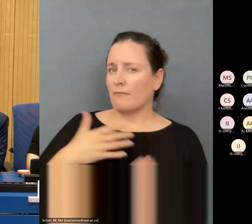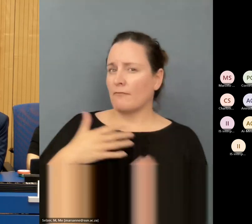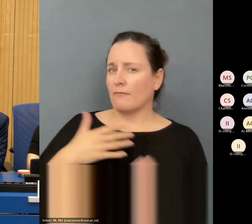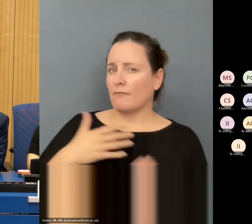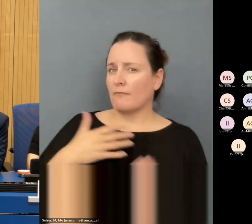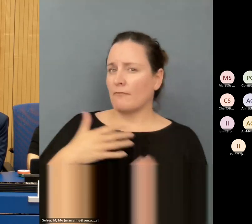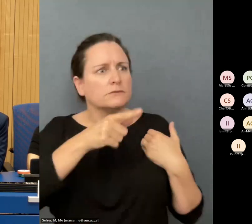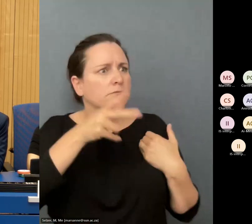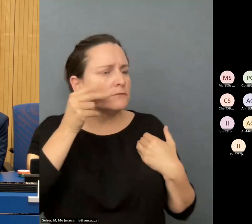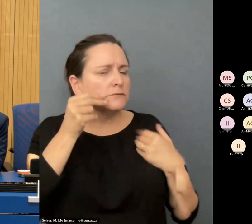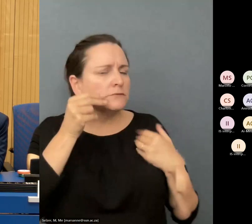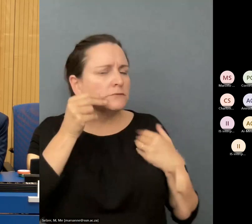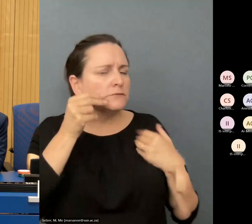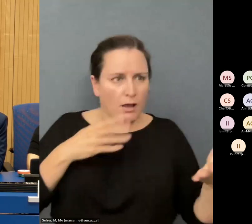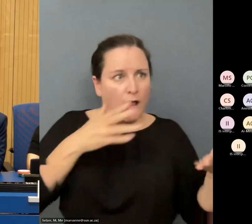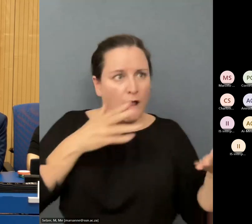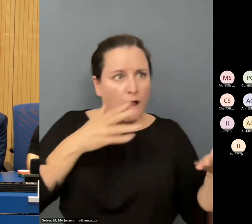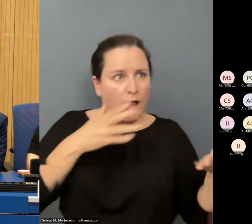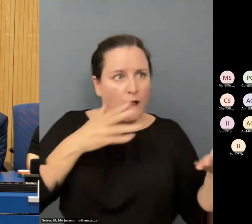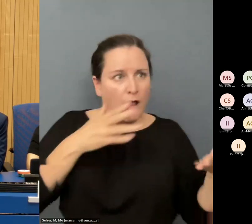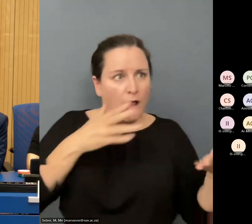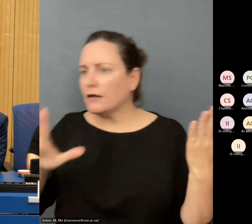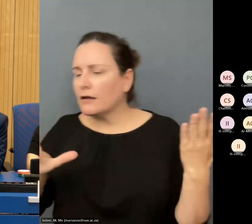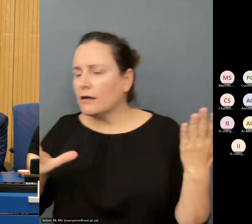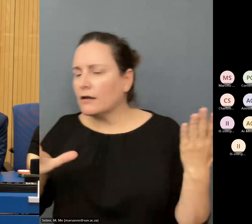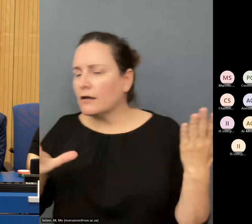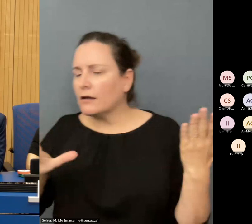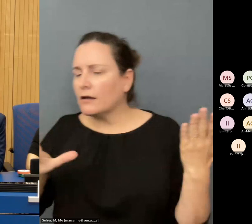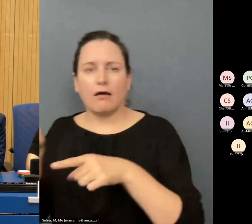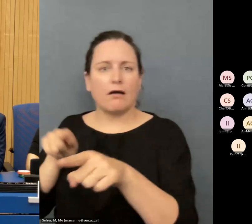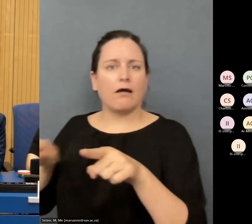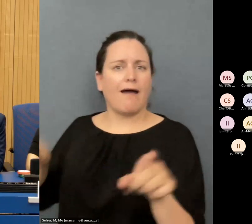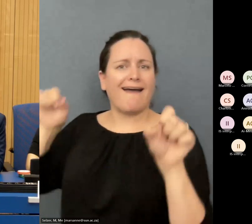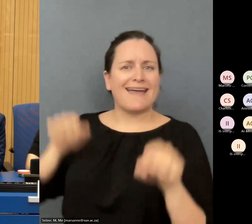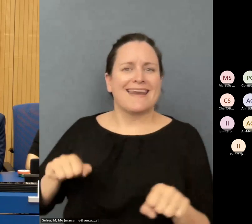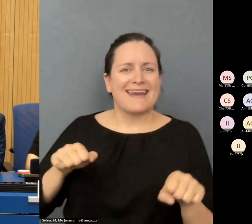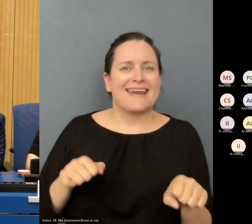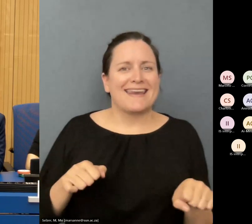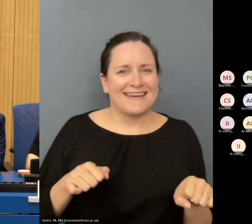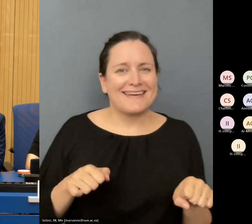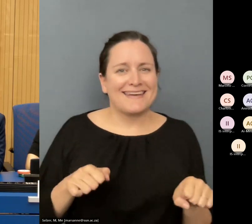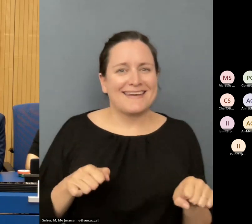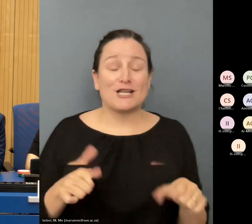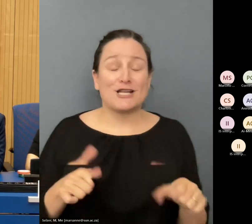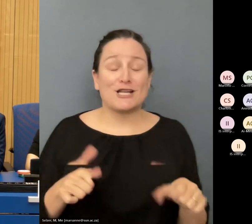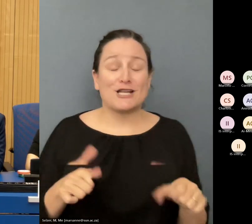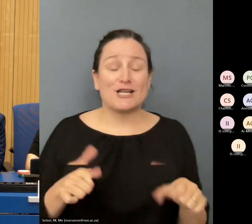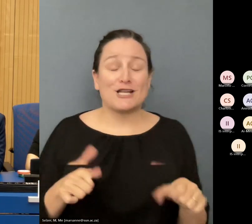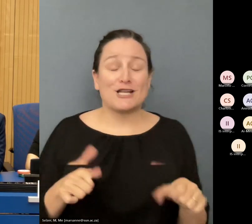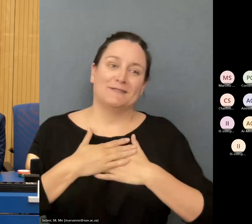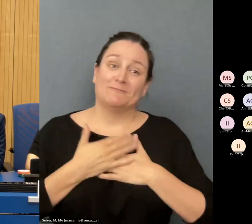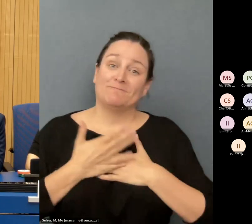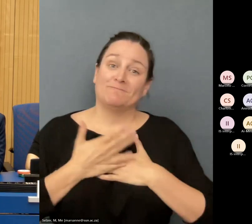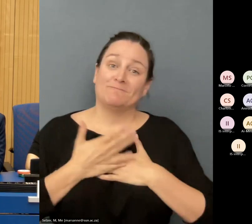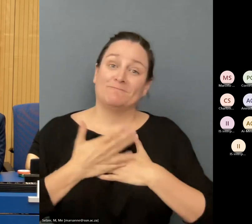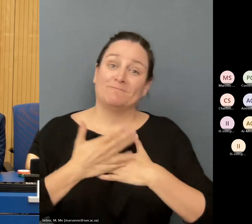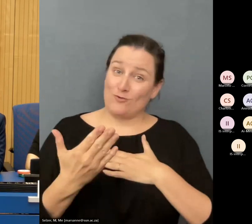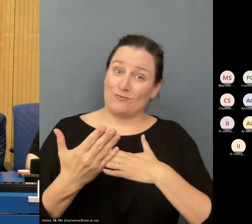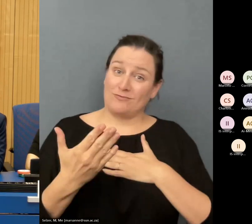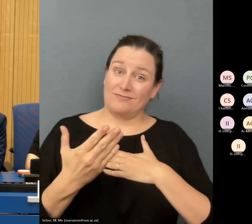new localities. I want to thank deeply and sincerely the folks who made